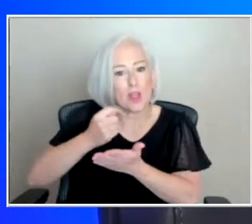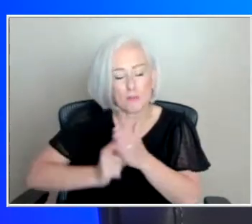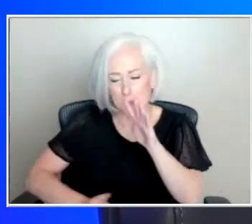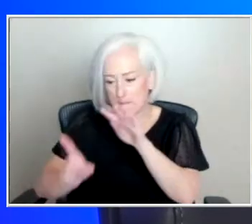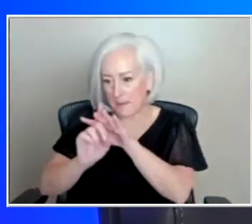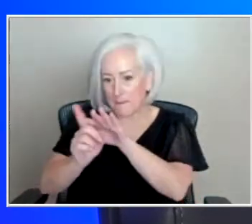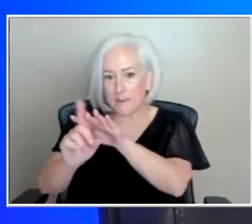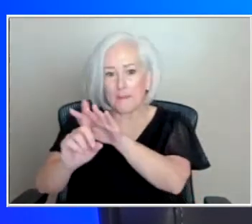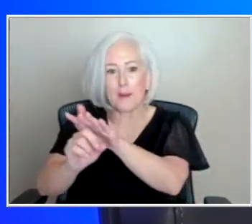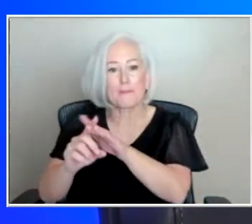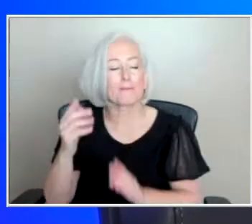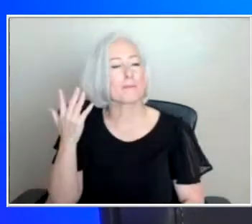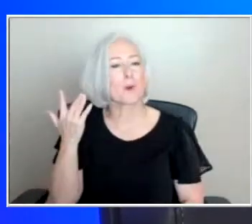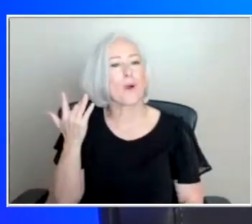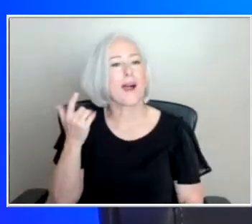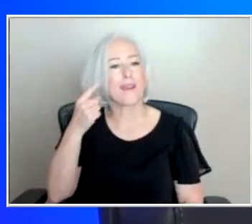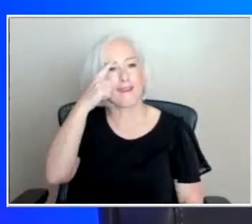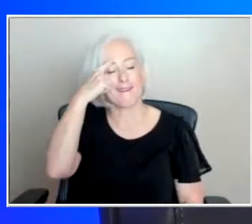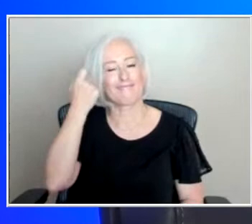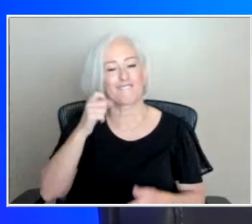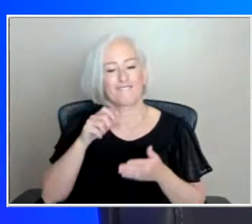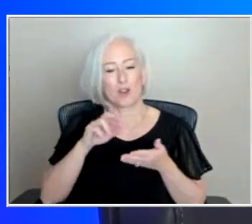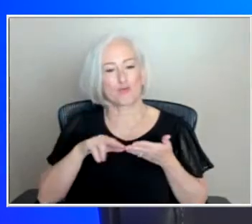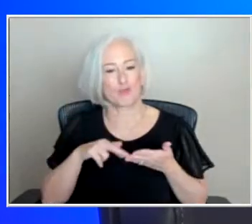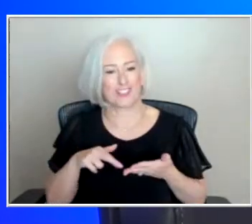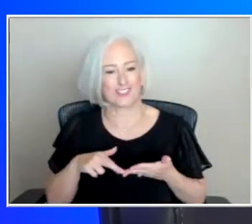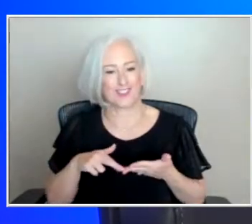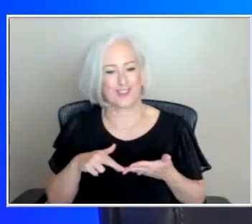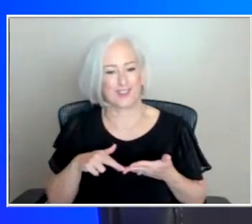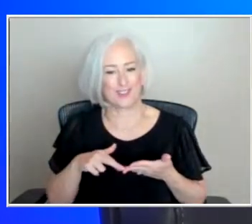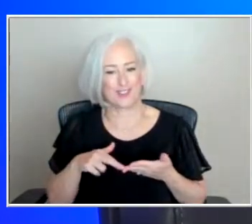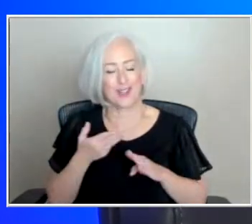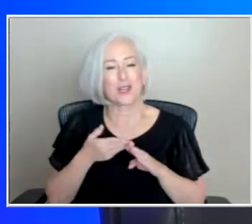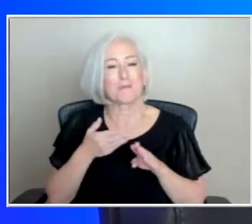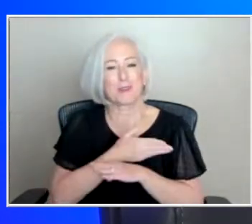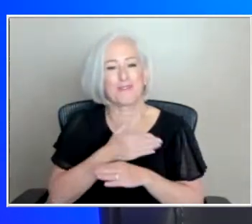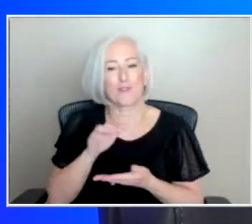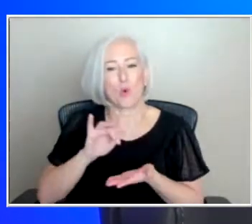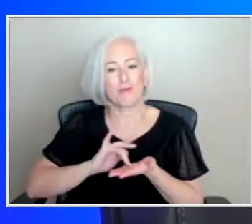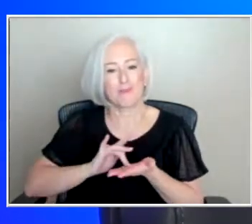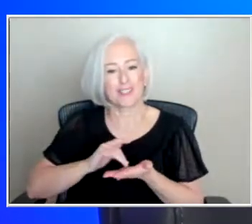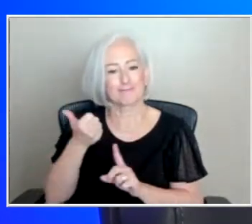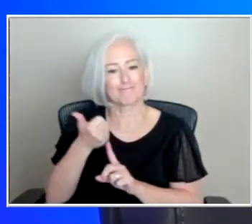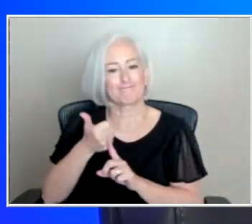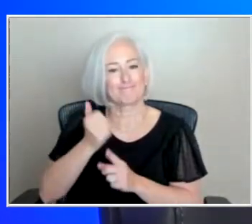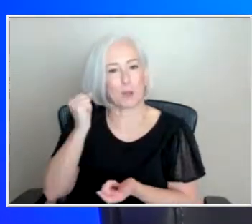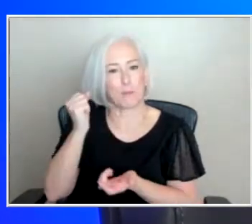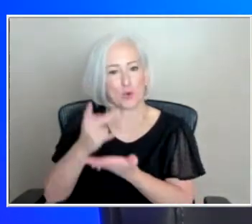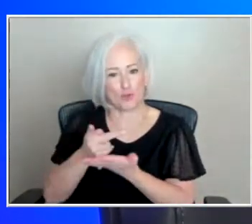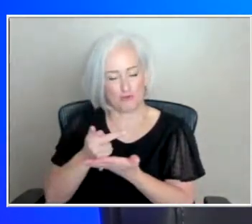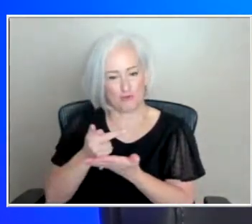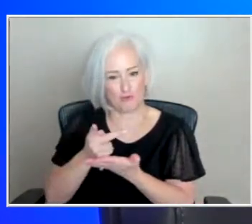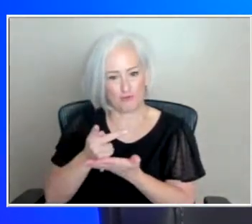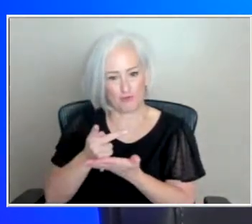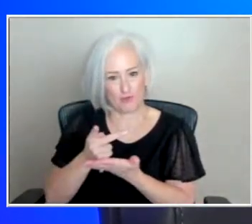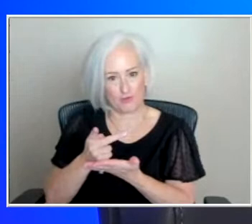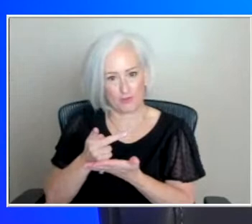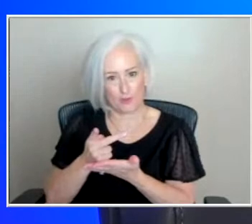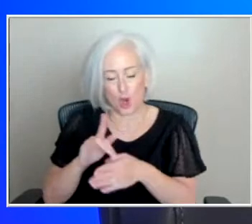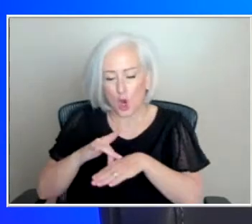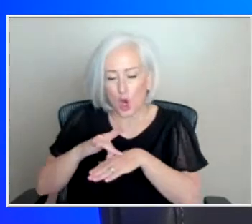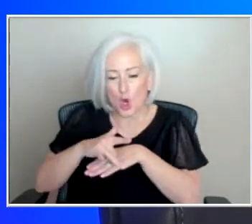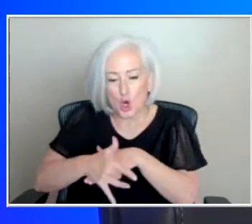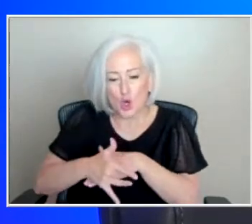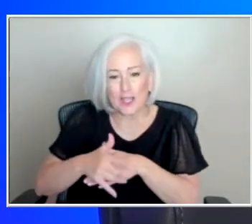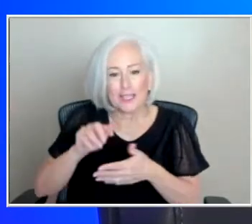has been done before those drugs have been approved. Now, early phase trial are essentially phase 1